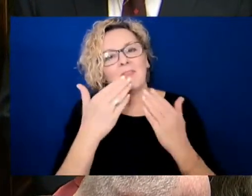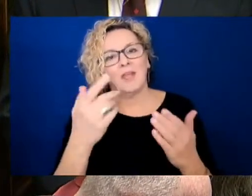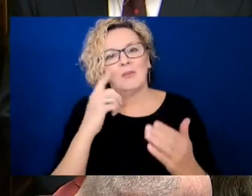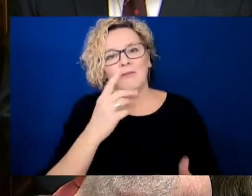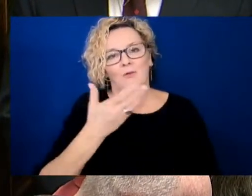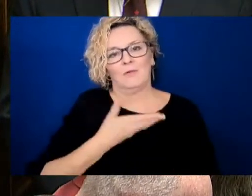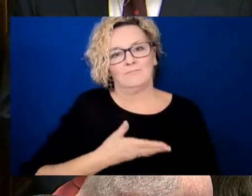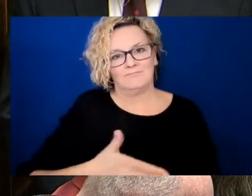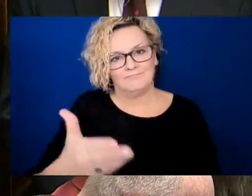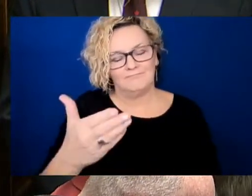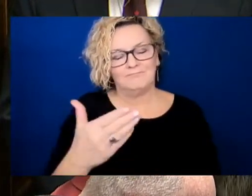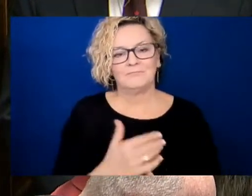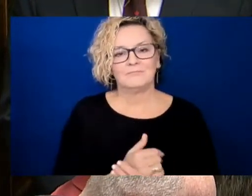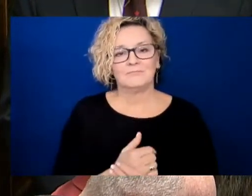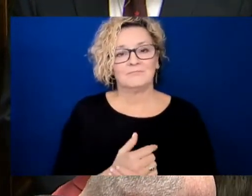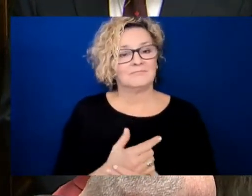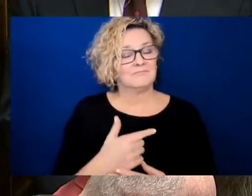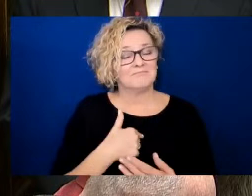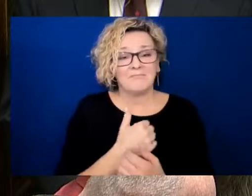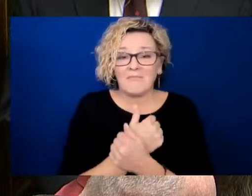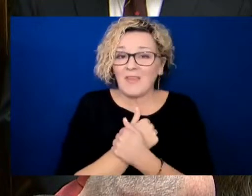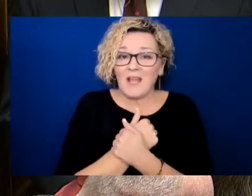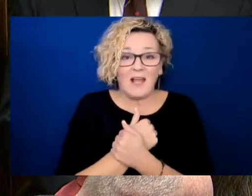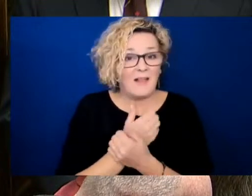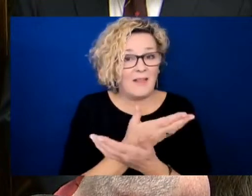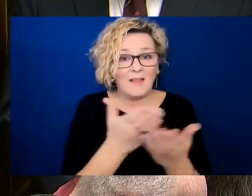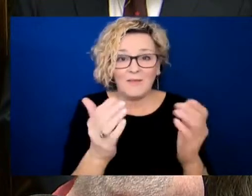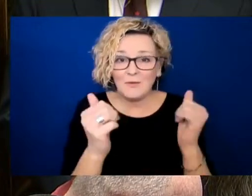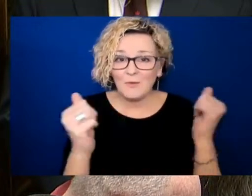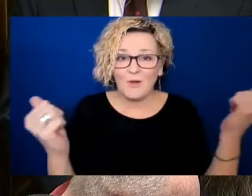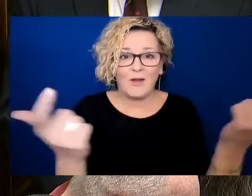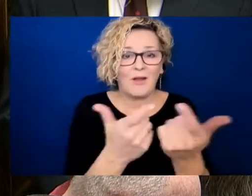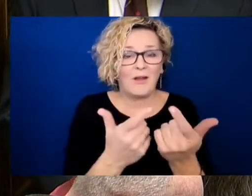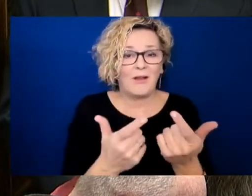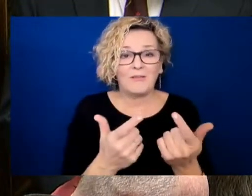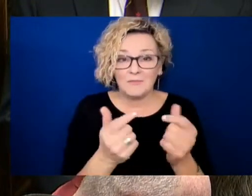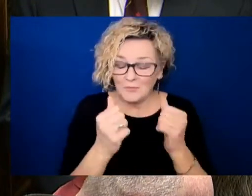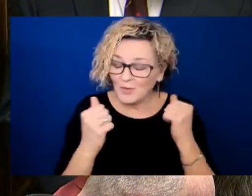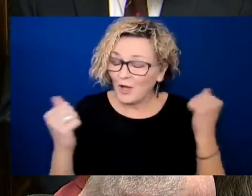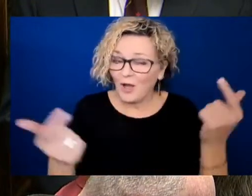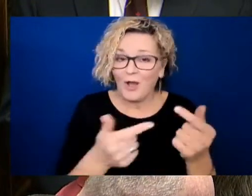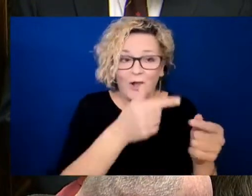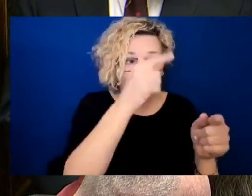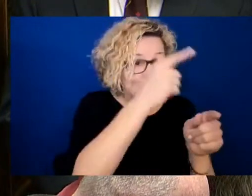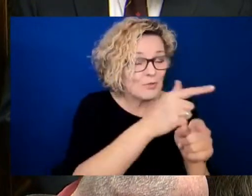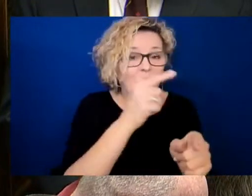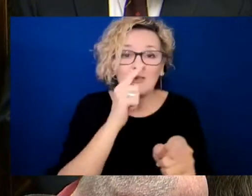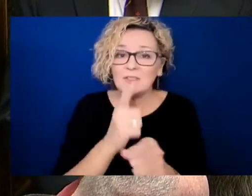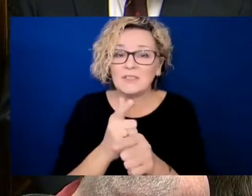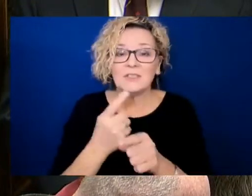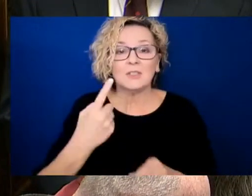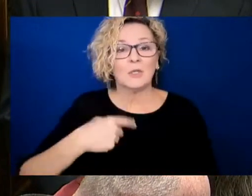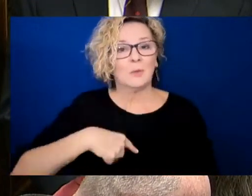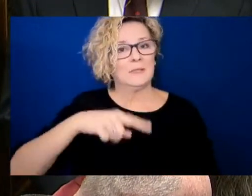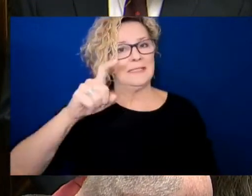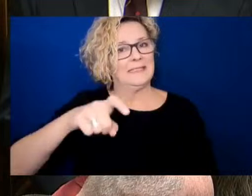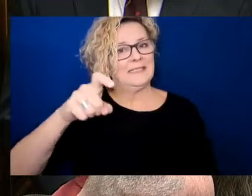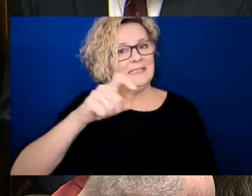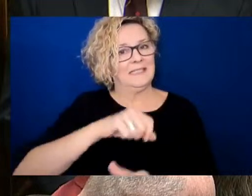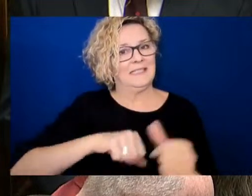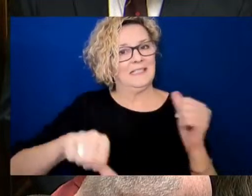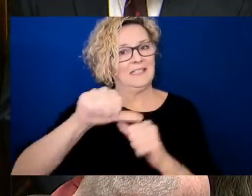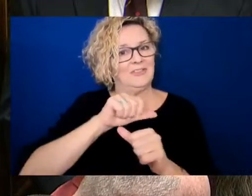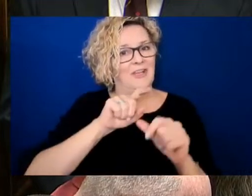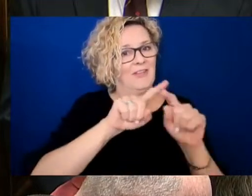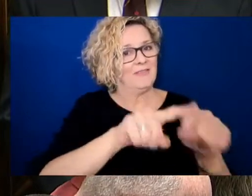because, we're all brothers and sisters. We need each other. It takes a team to get further